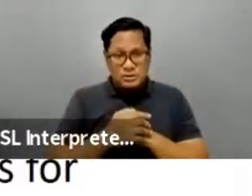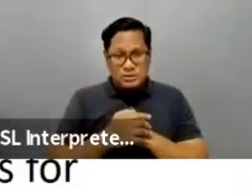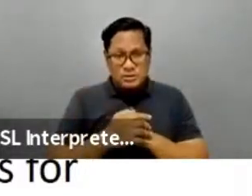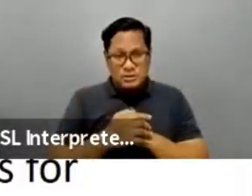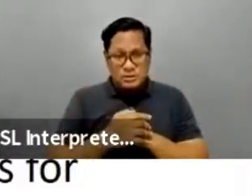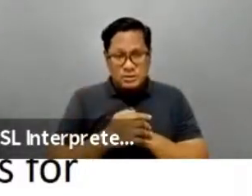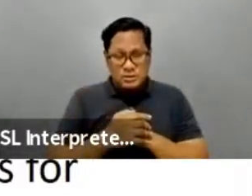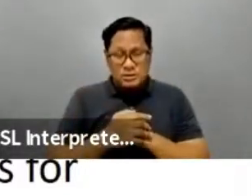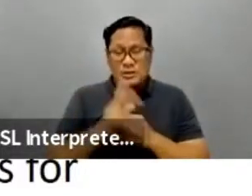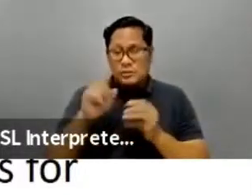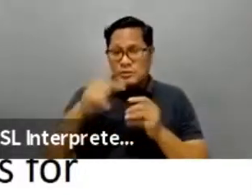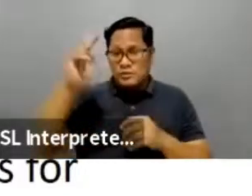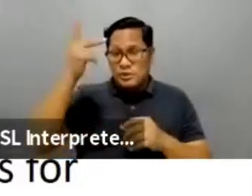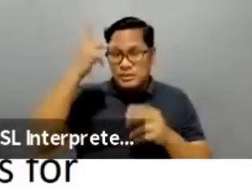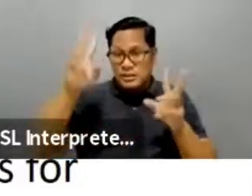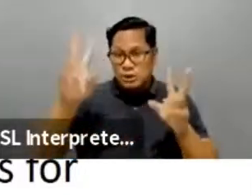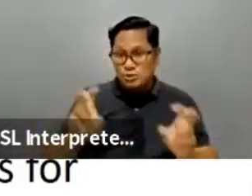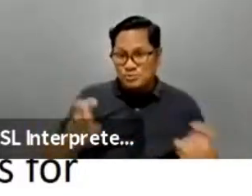political issue.